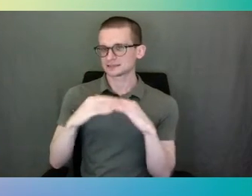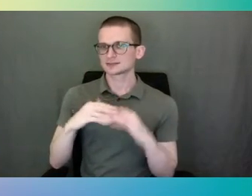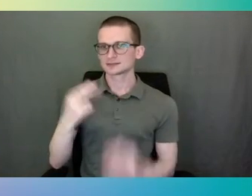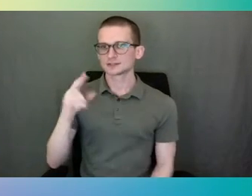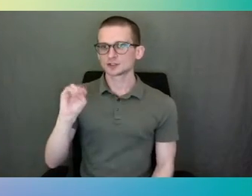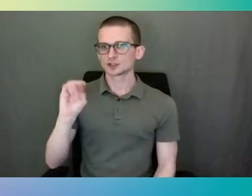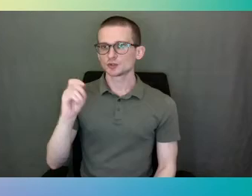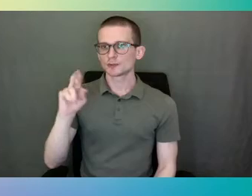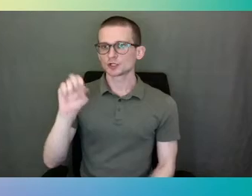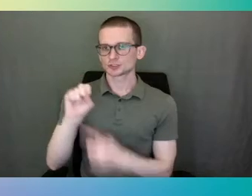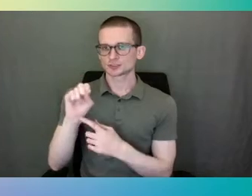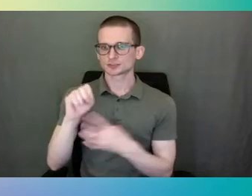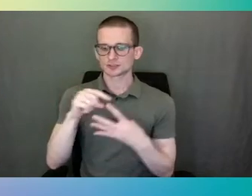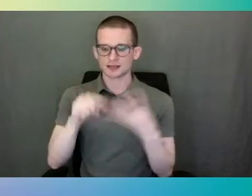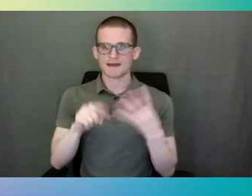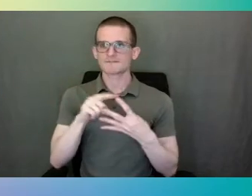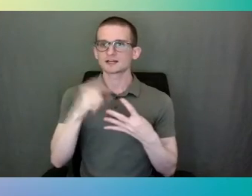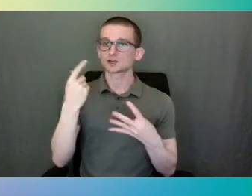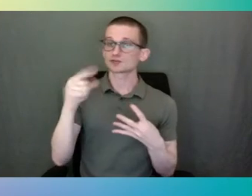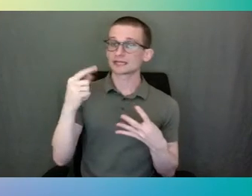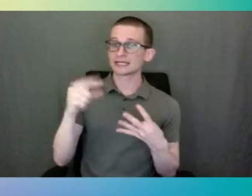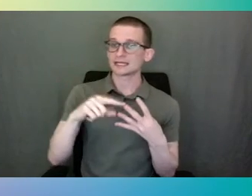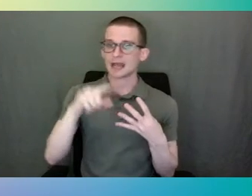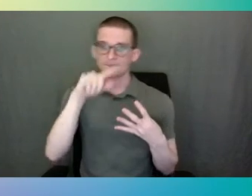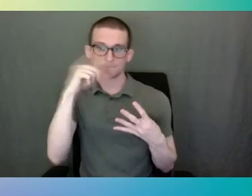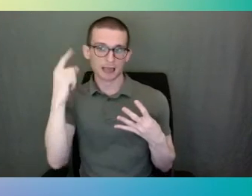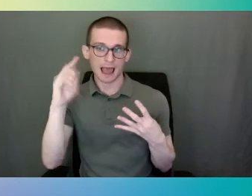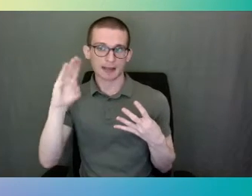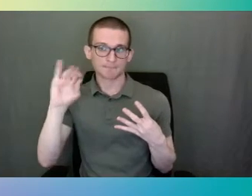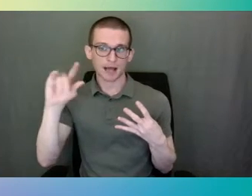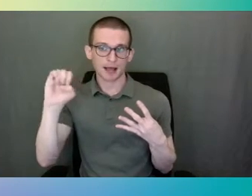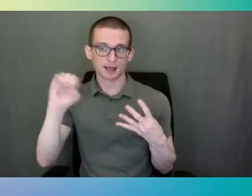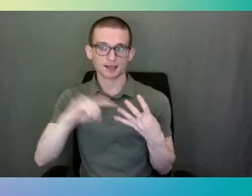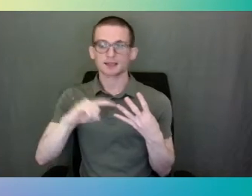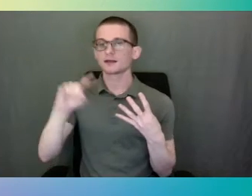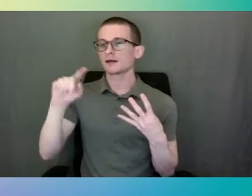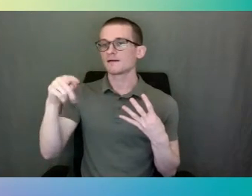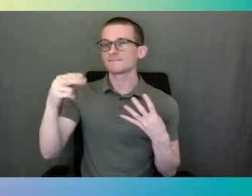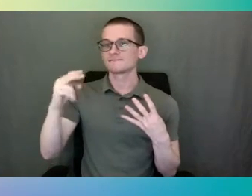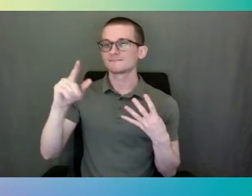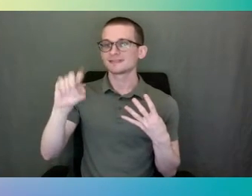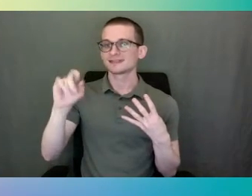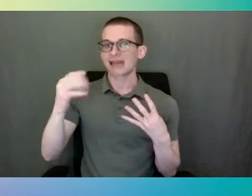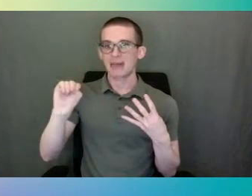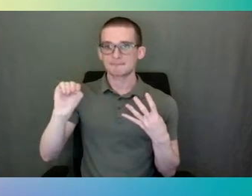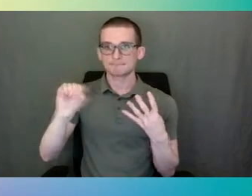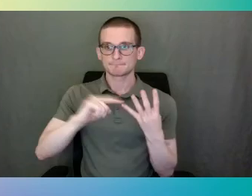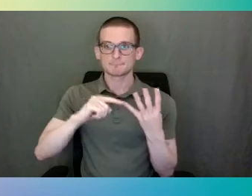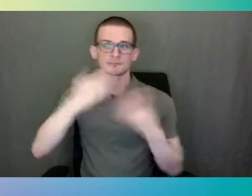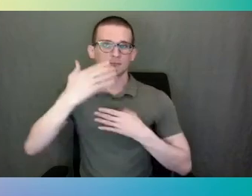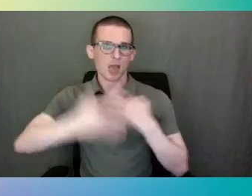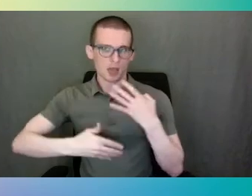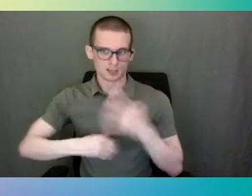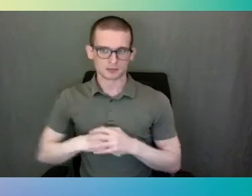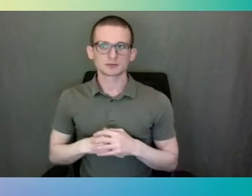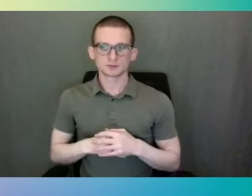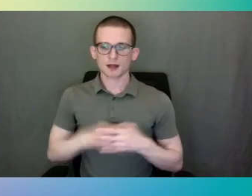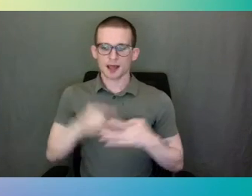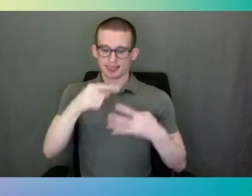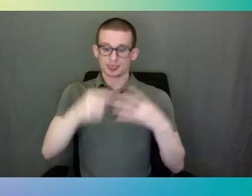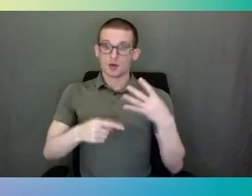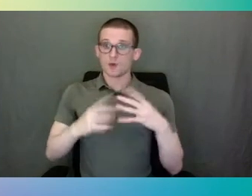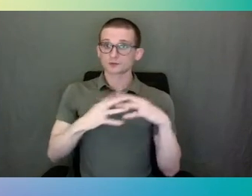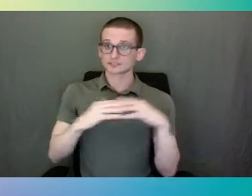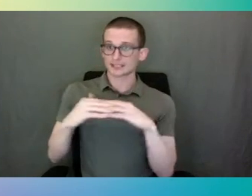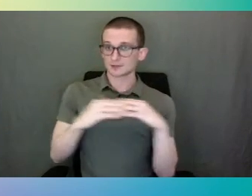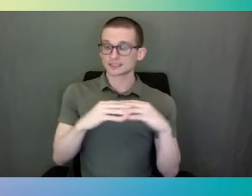There was green and black bile, phlegm, and blood. And these liquids and the balance of these liquids not